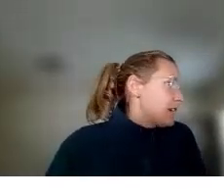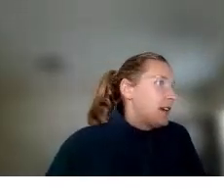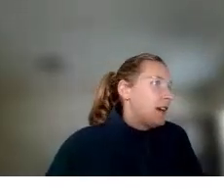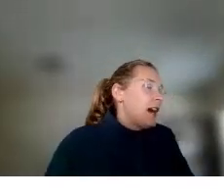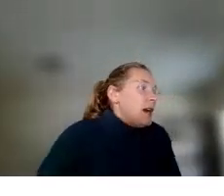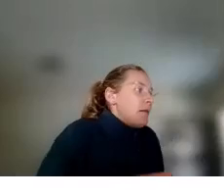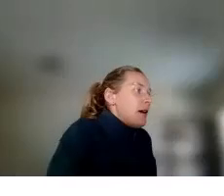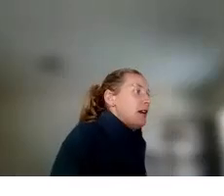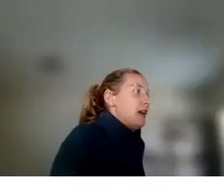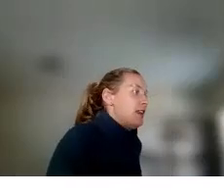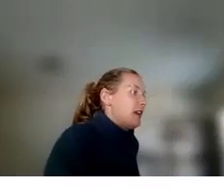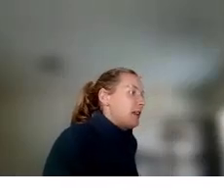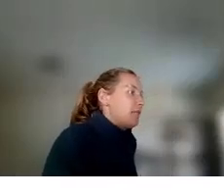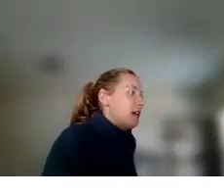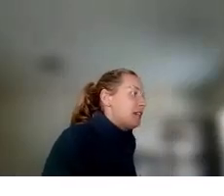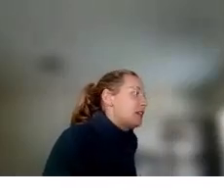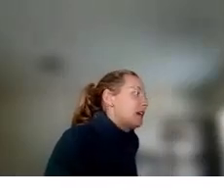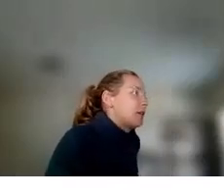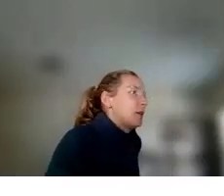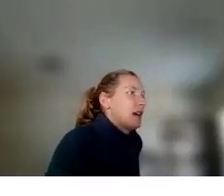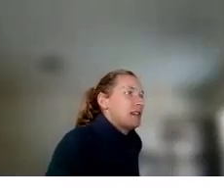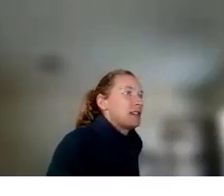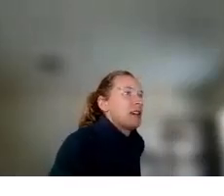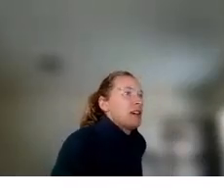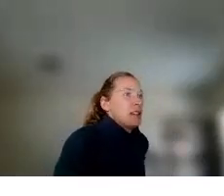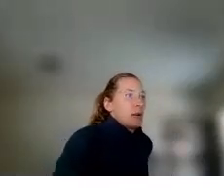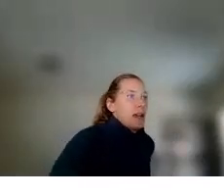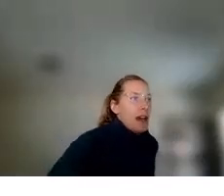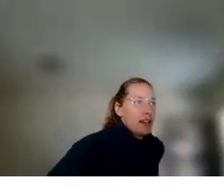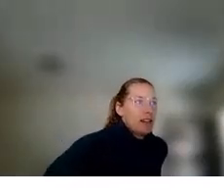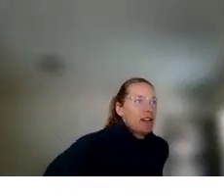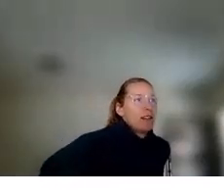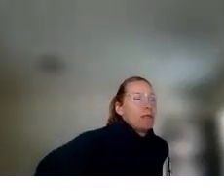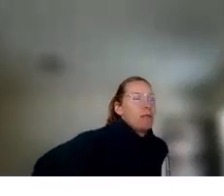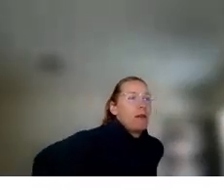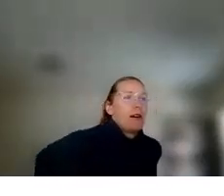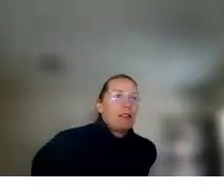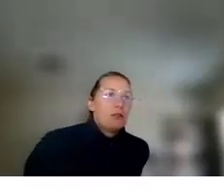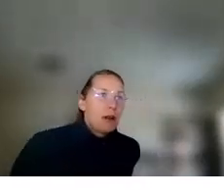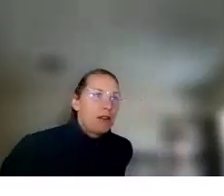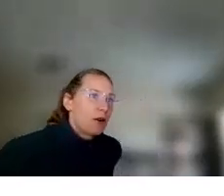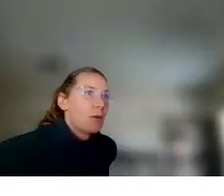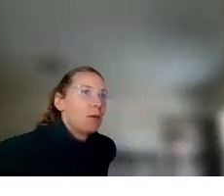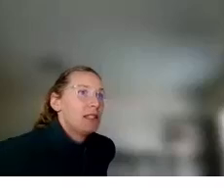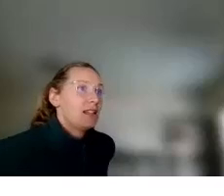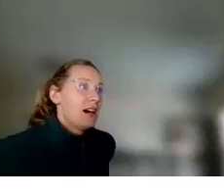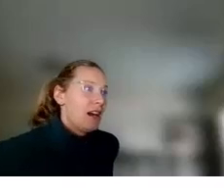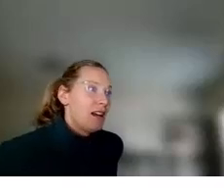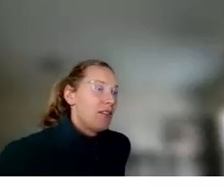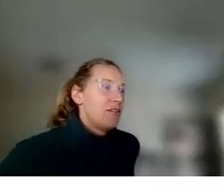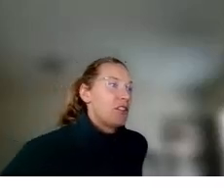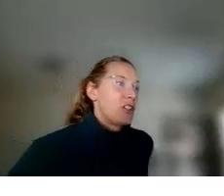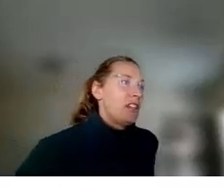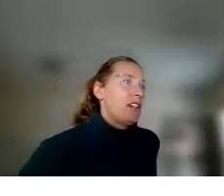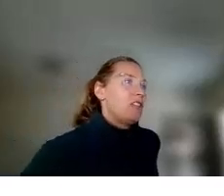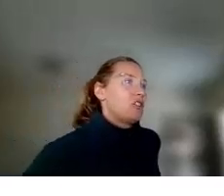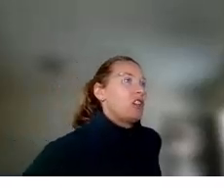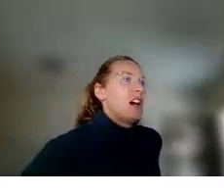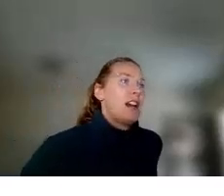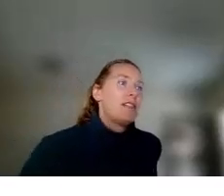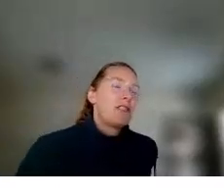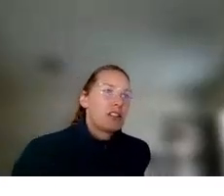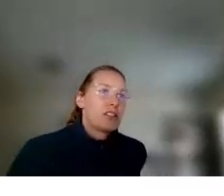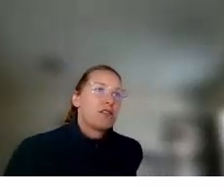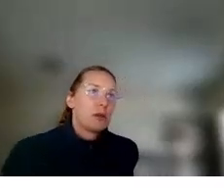All right, and then the main takeaways. So again, the new waiver will be live officially